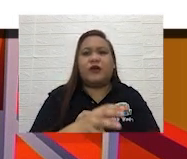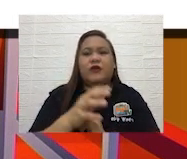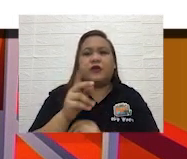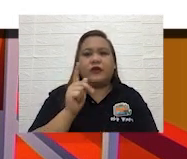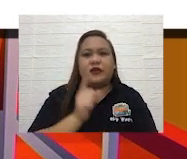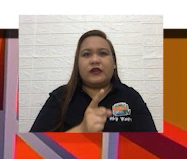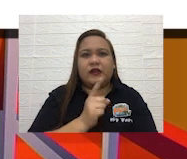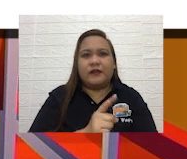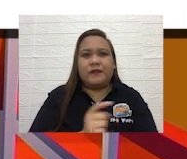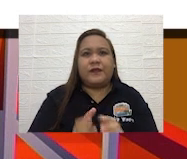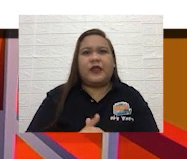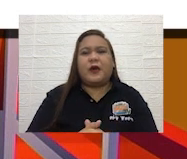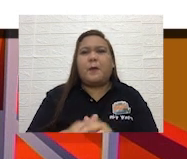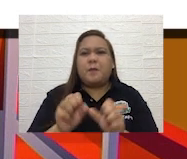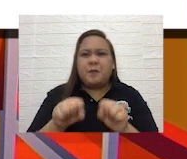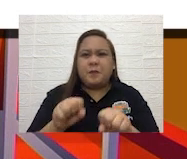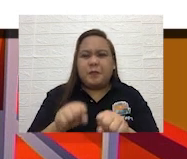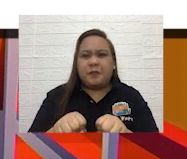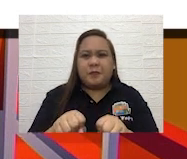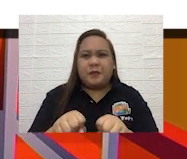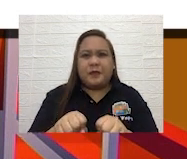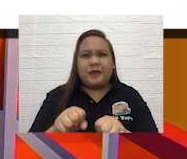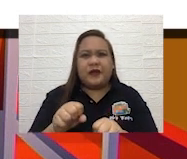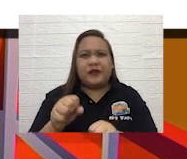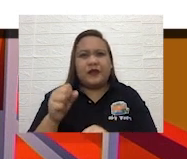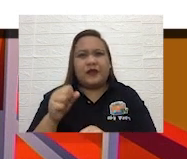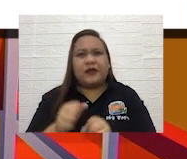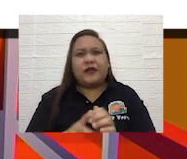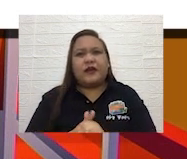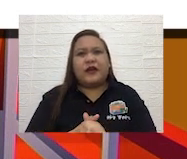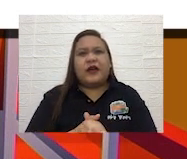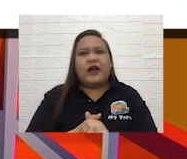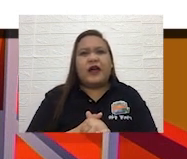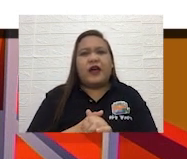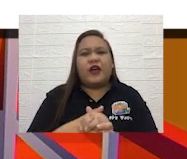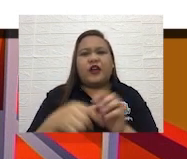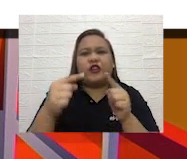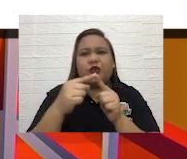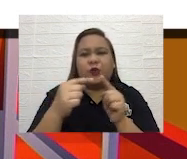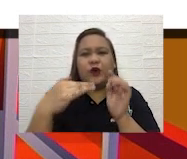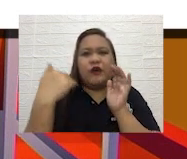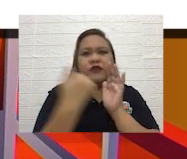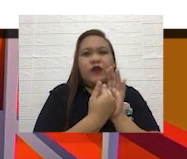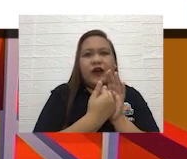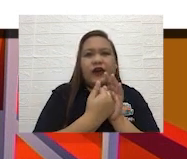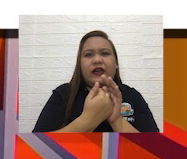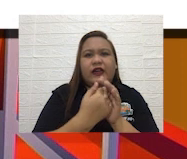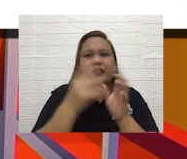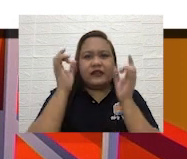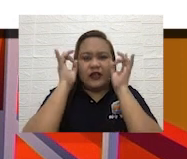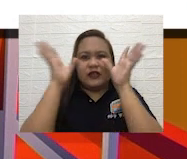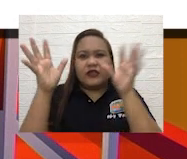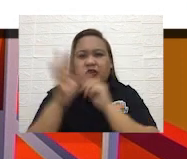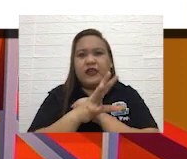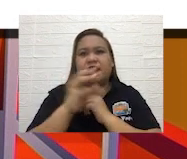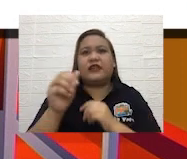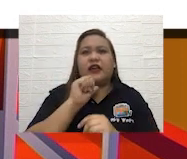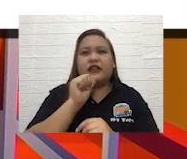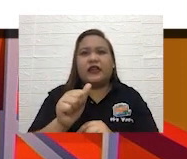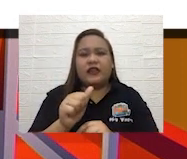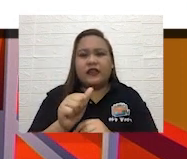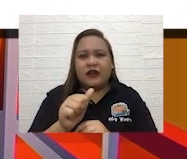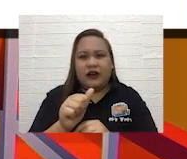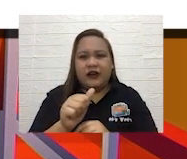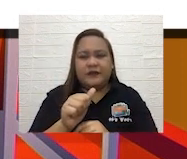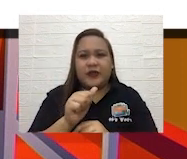Symbols were made so their meanings could be interpreted with one quick glance. This is so danger can